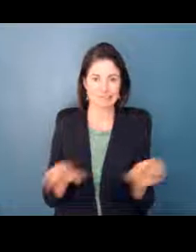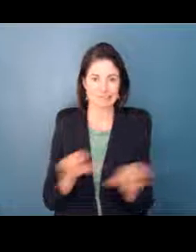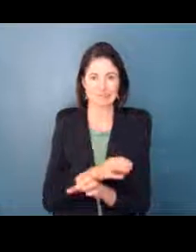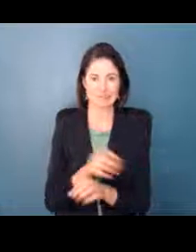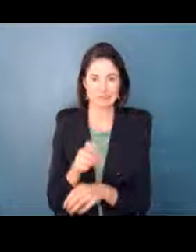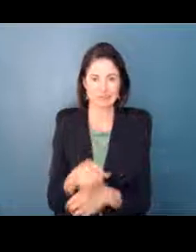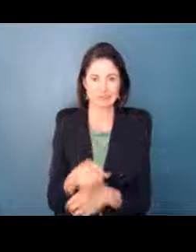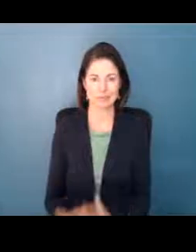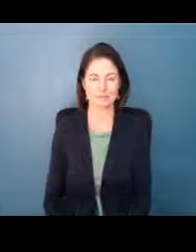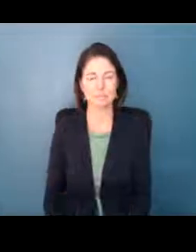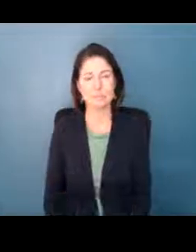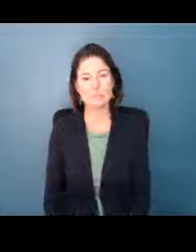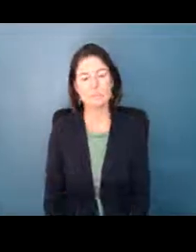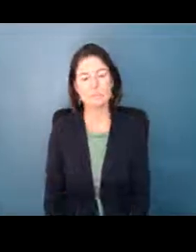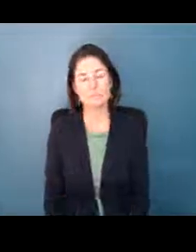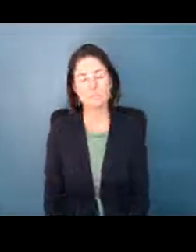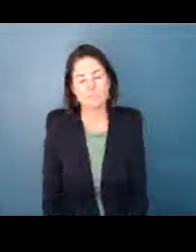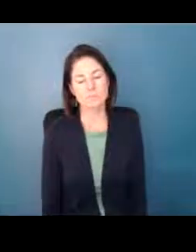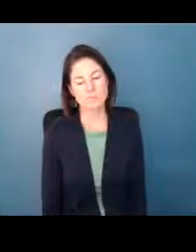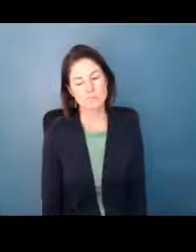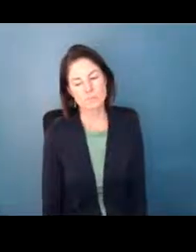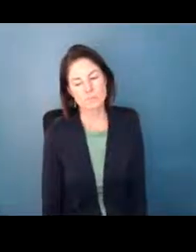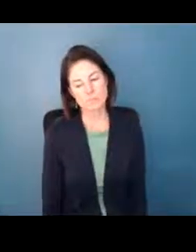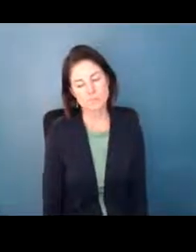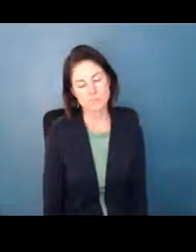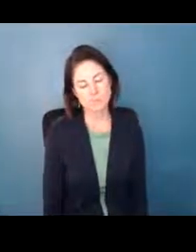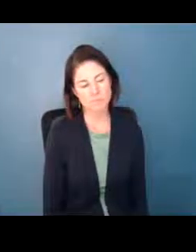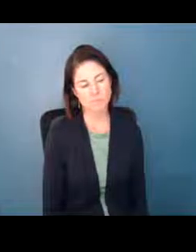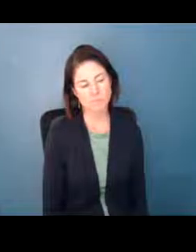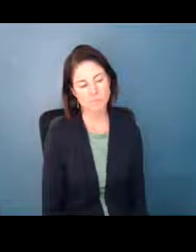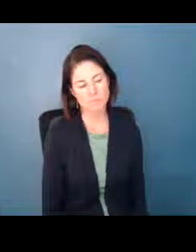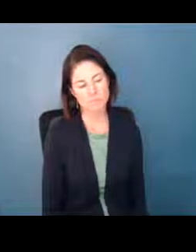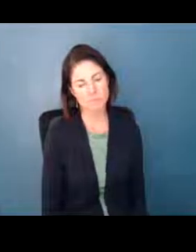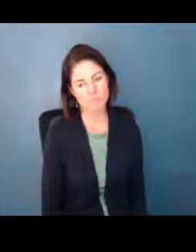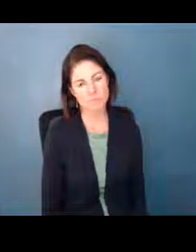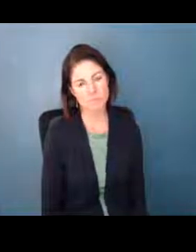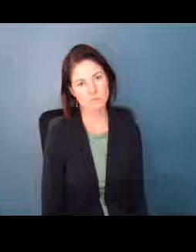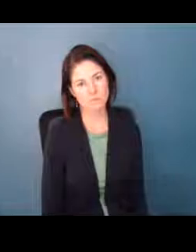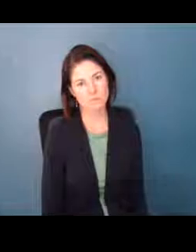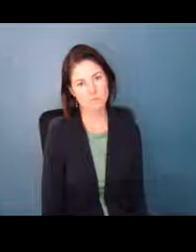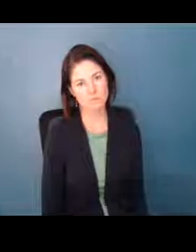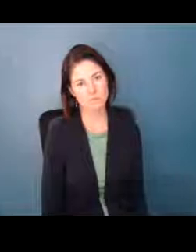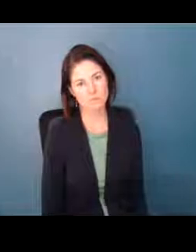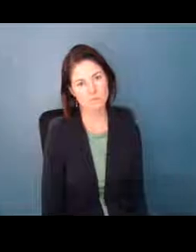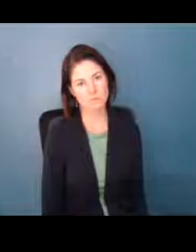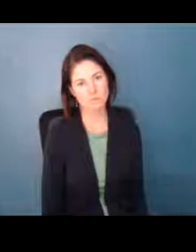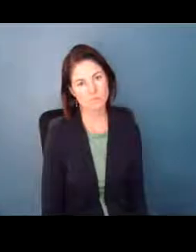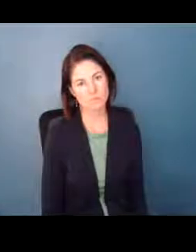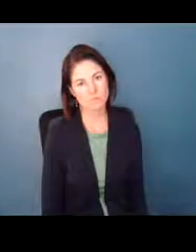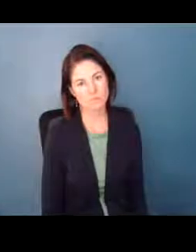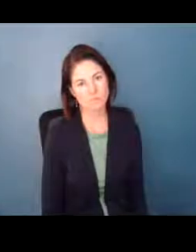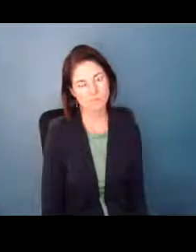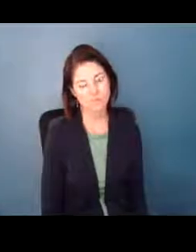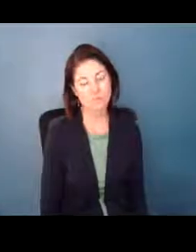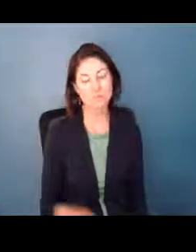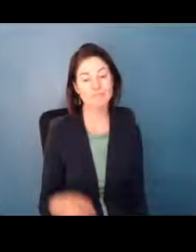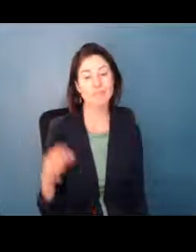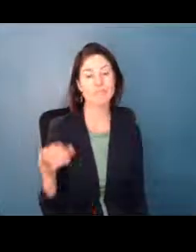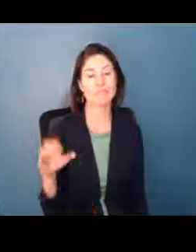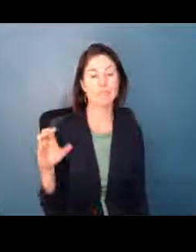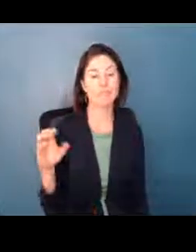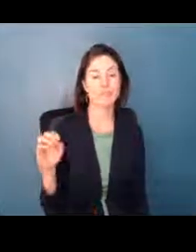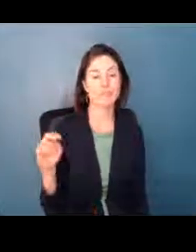construction agreement with the property owners, the conservation agreement part of that agreement hasn't been fully finalized. So